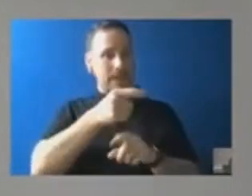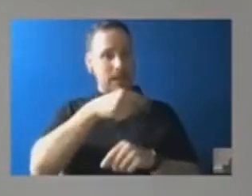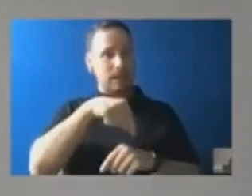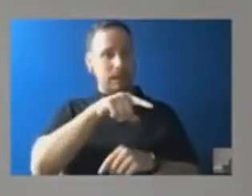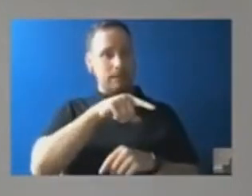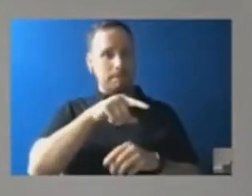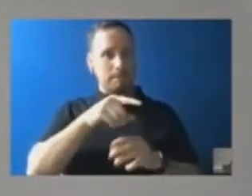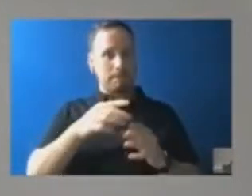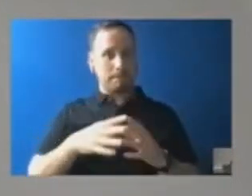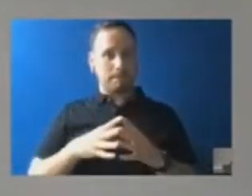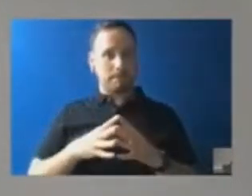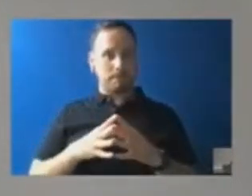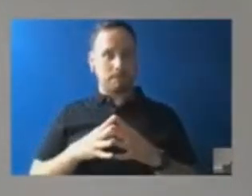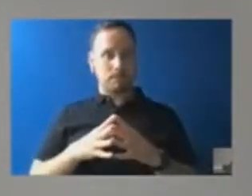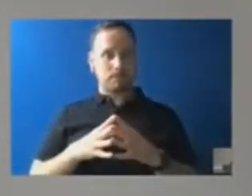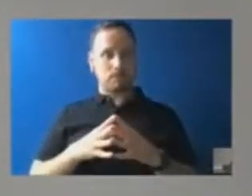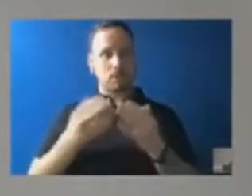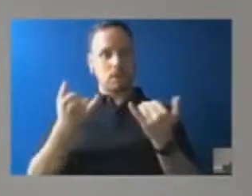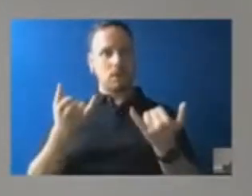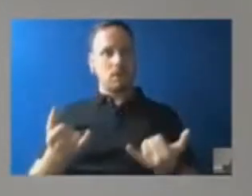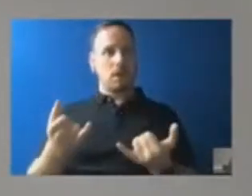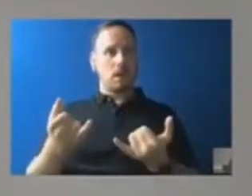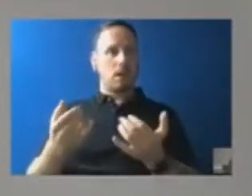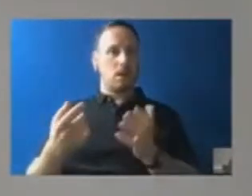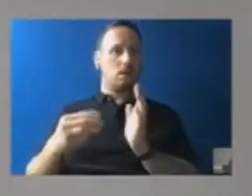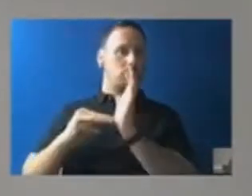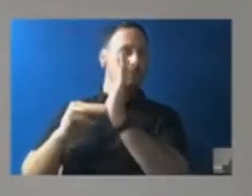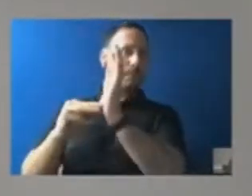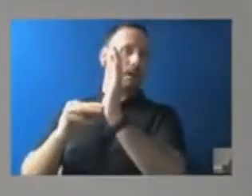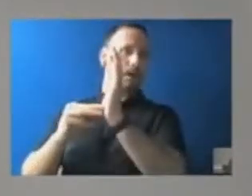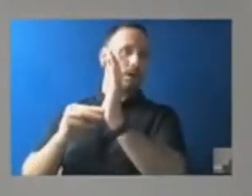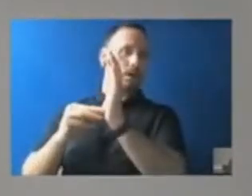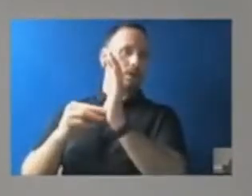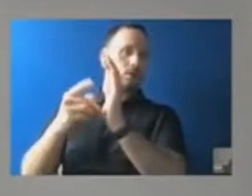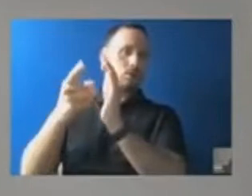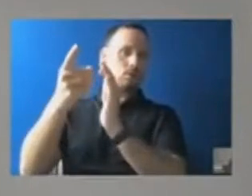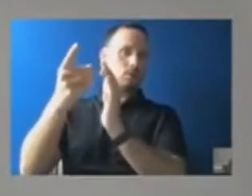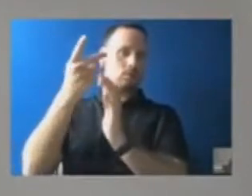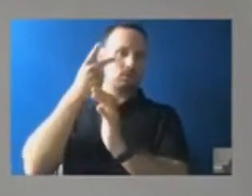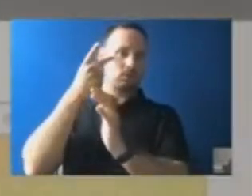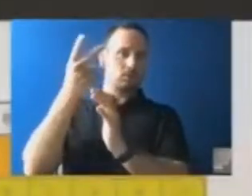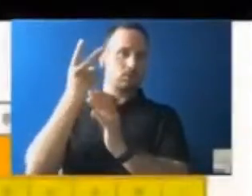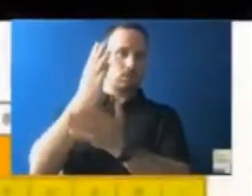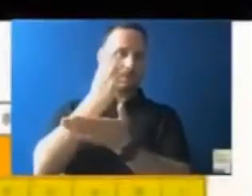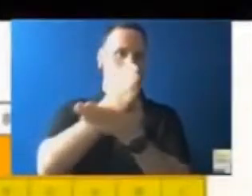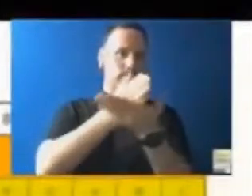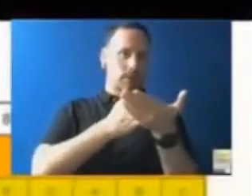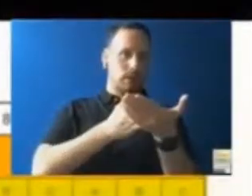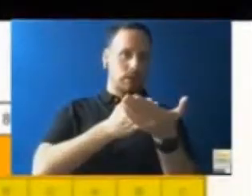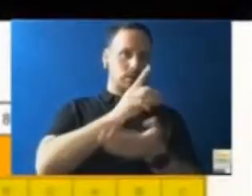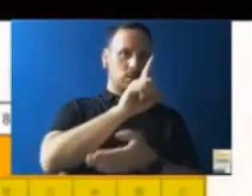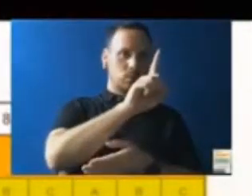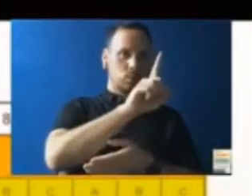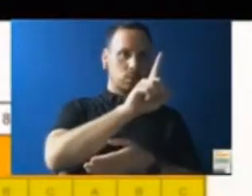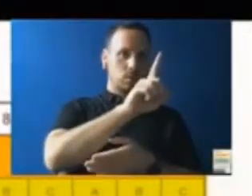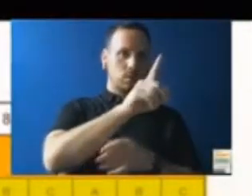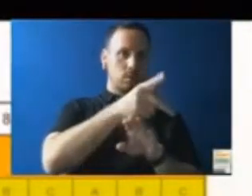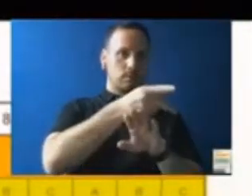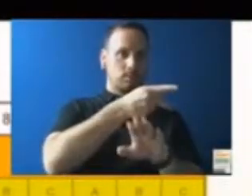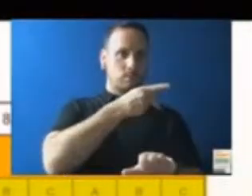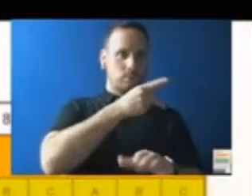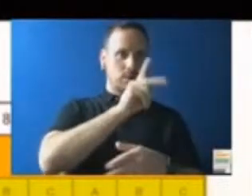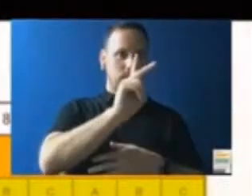So this is the model when looking at it in a grid. Phase one, which is pre-K, you'll notice at the top for week one,